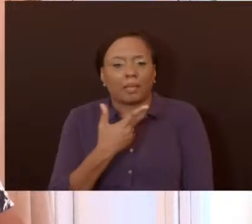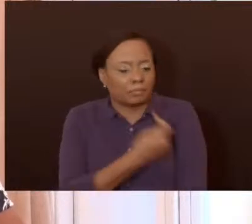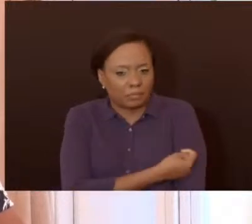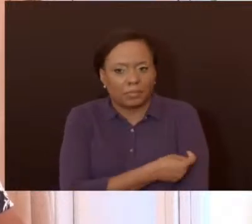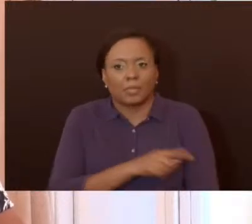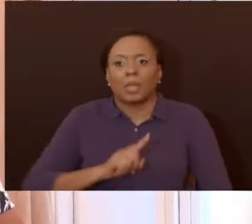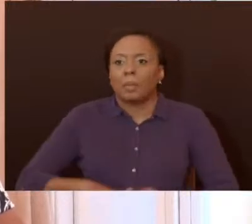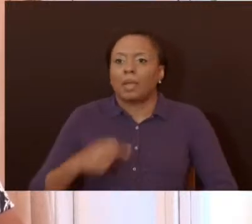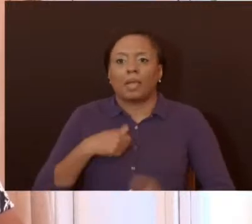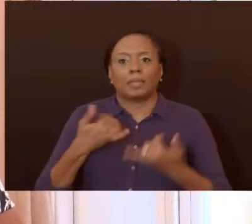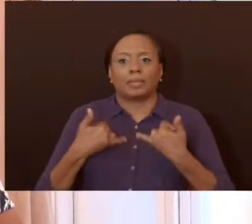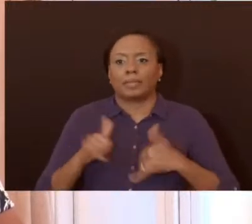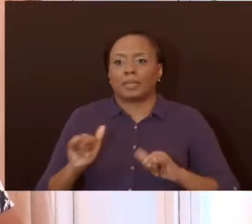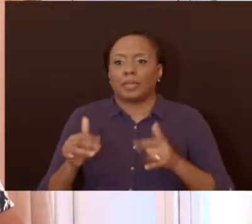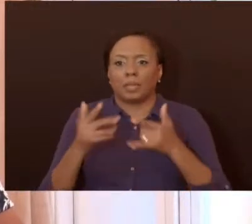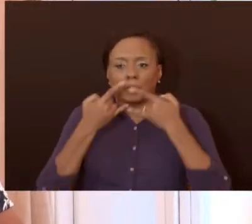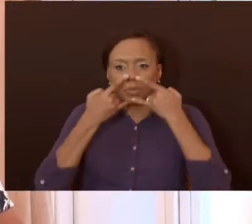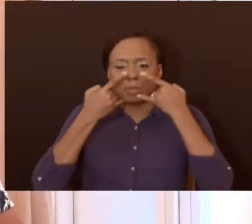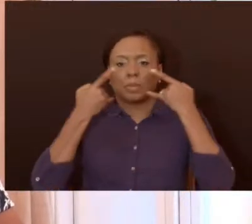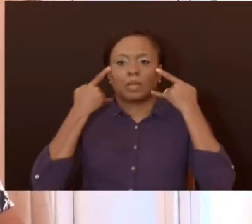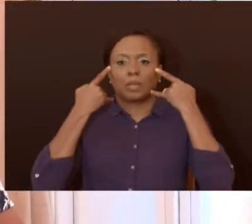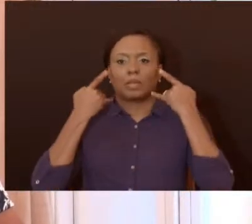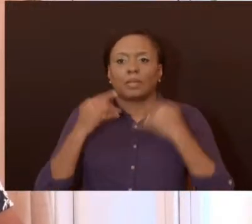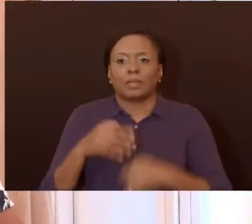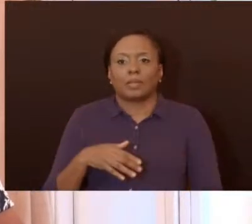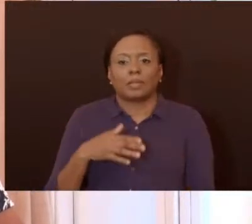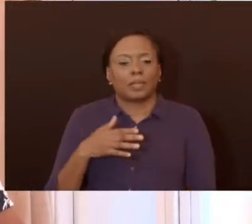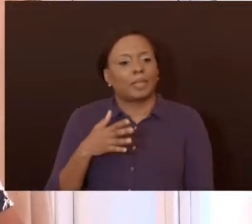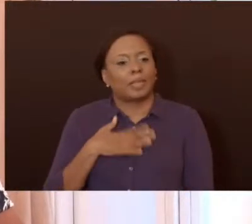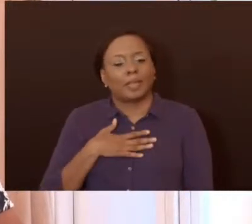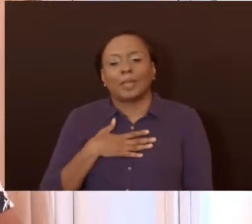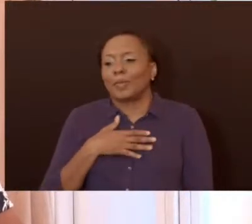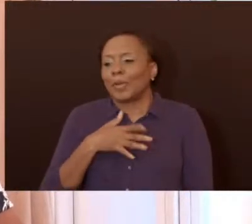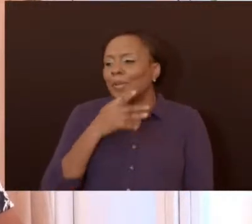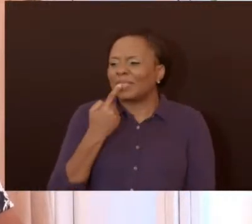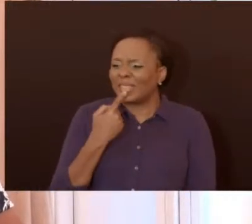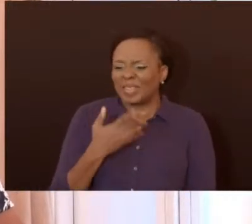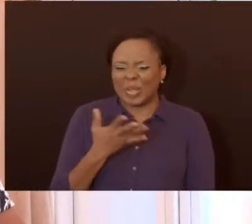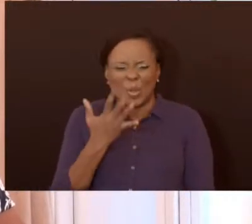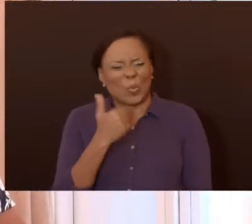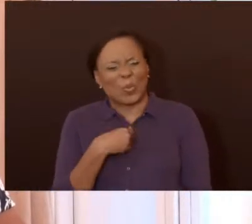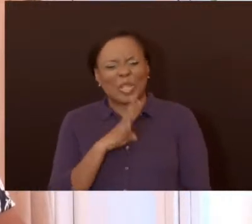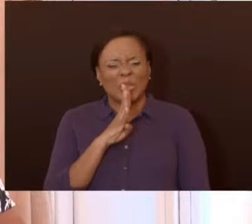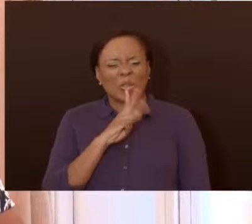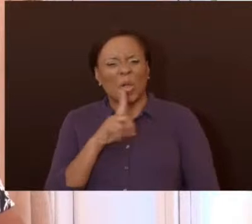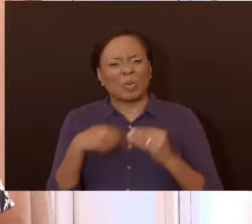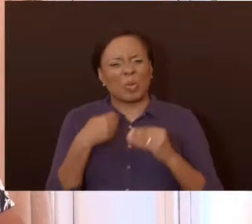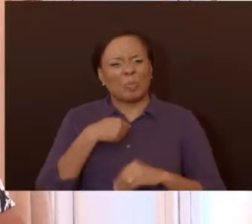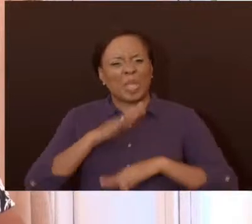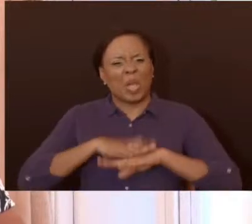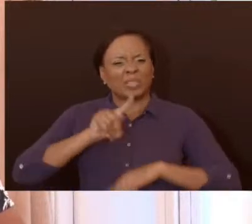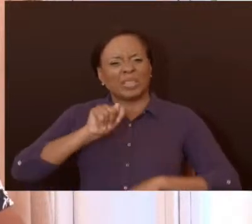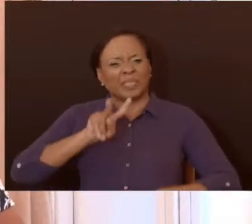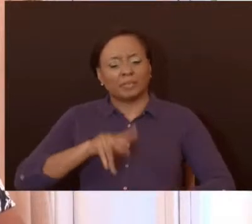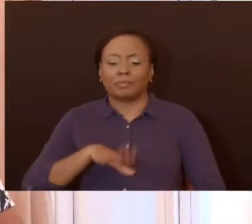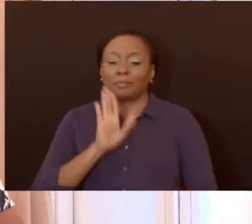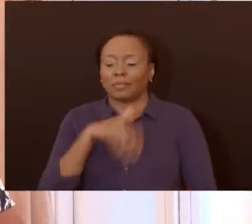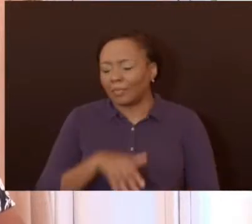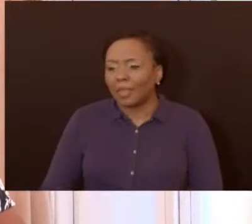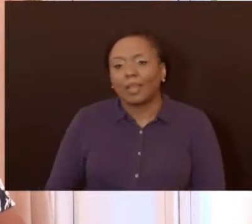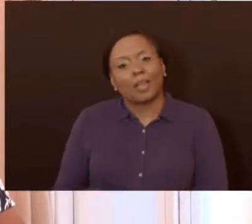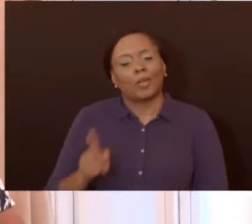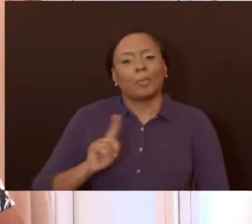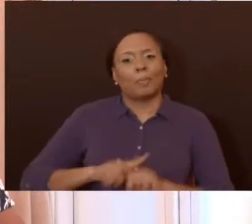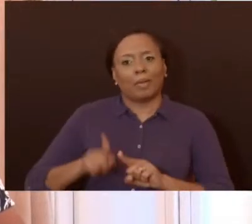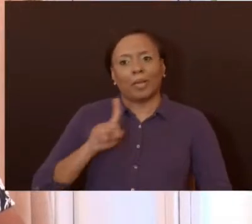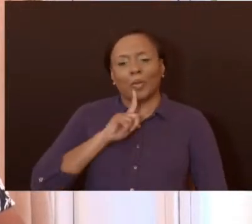but I wear my face mask. I'm sure she's saying, why is that girl calling my name? We need to think about what we are doing,